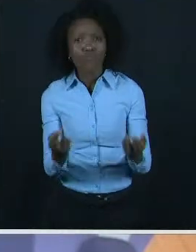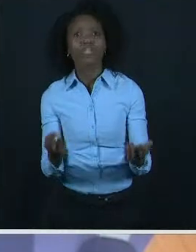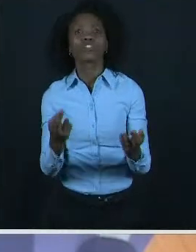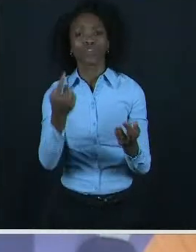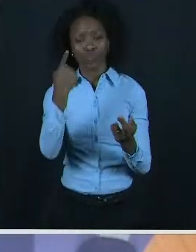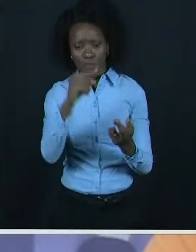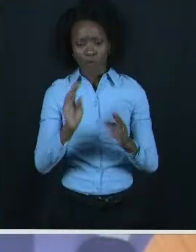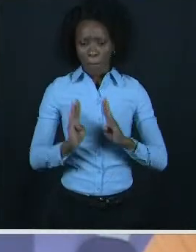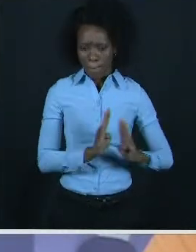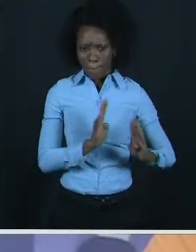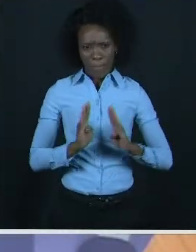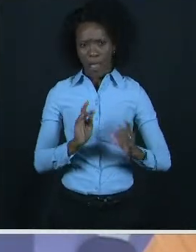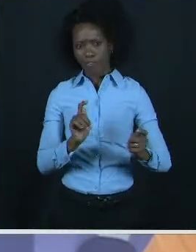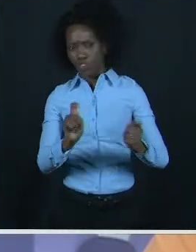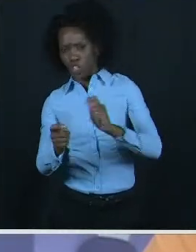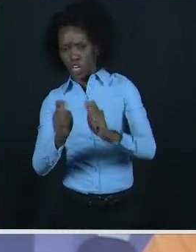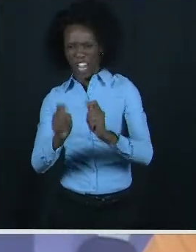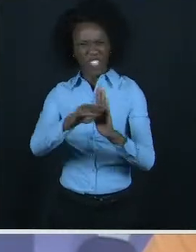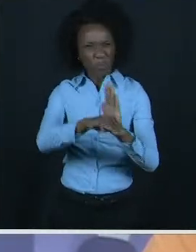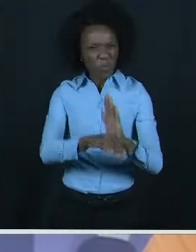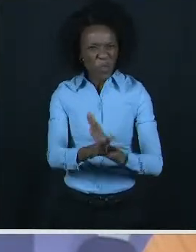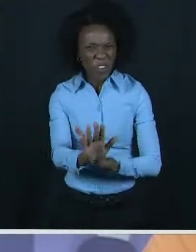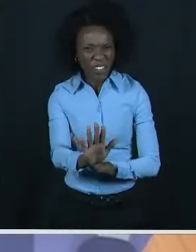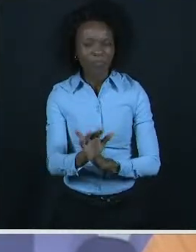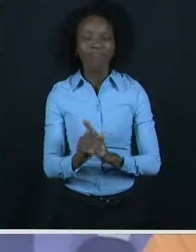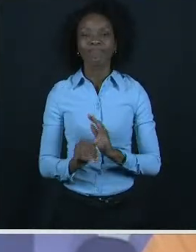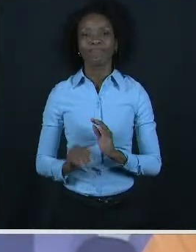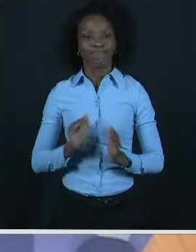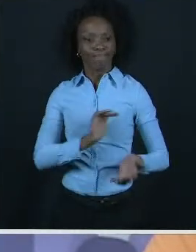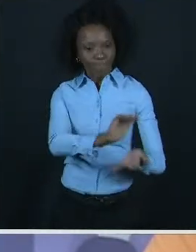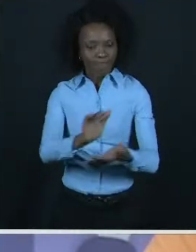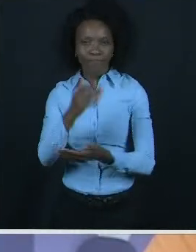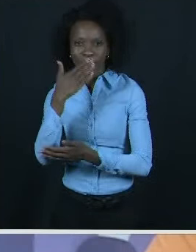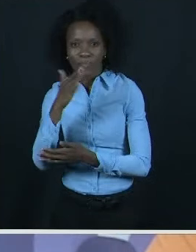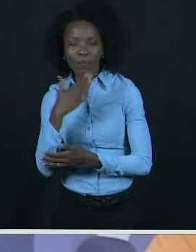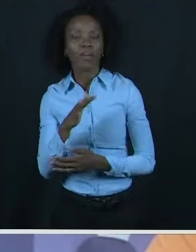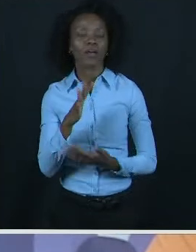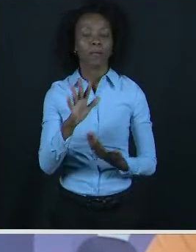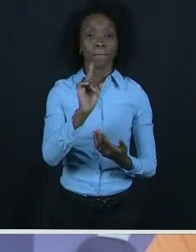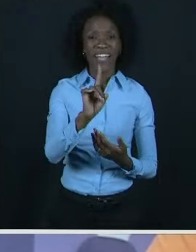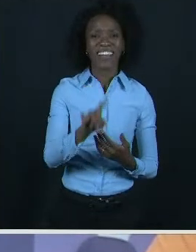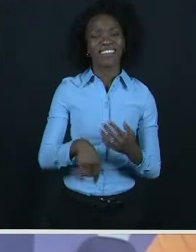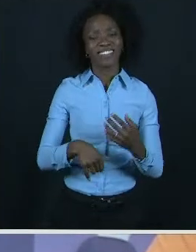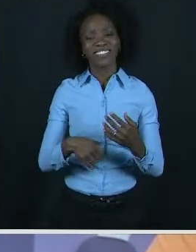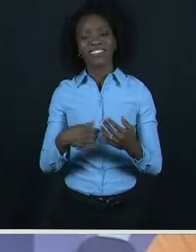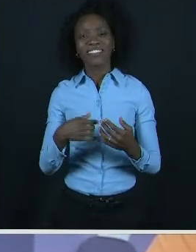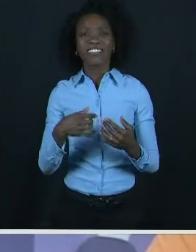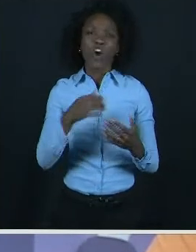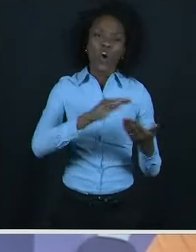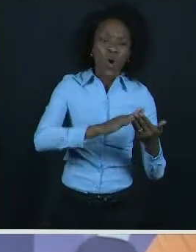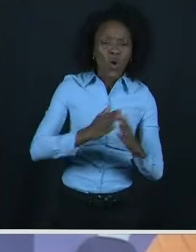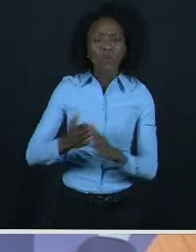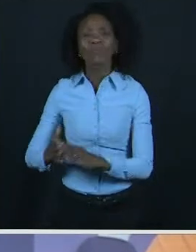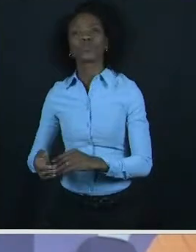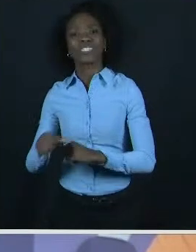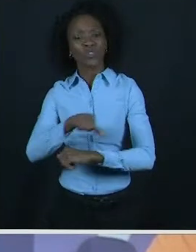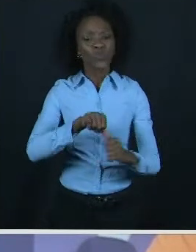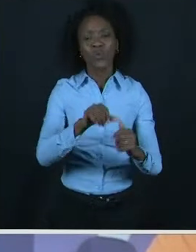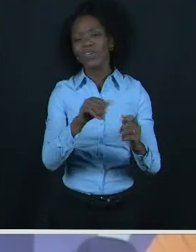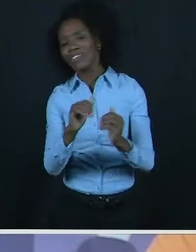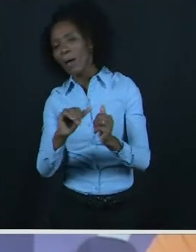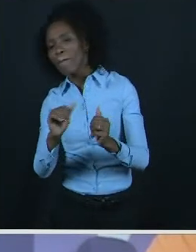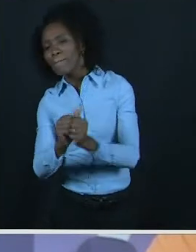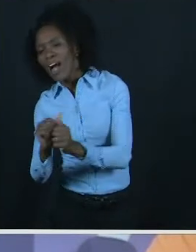behavior change programs that link up the efforts of social partners in communities to address the attitudes